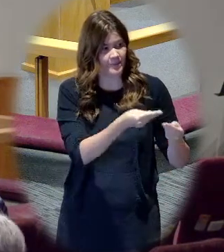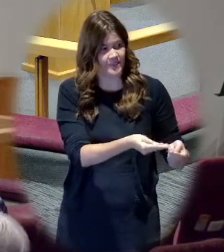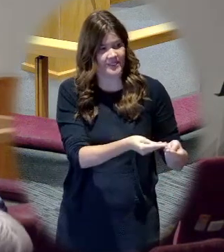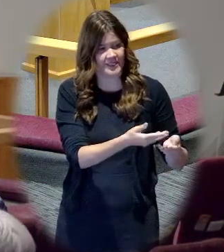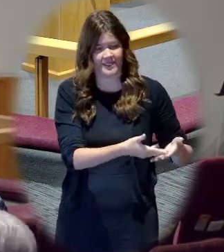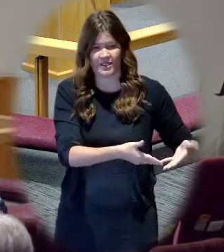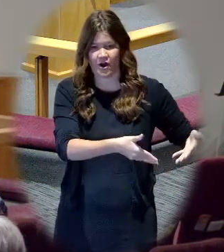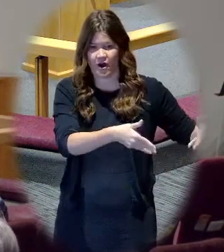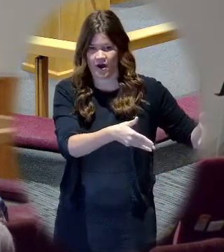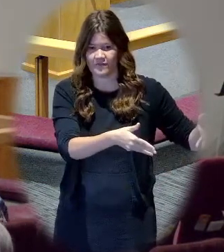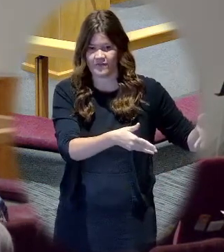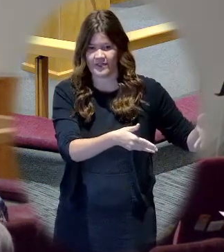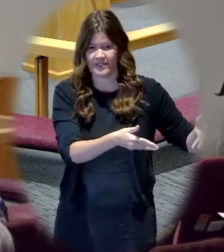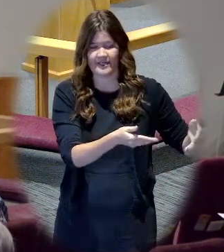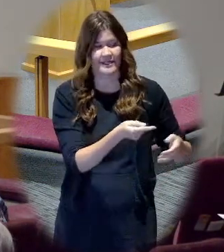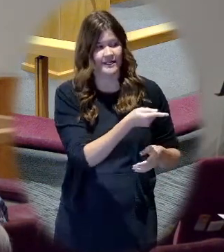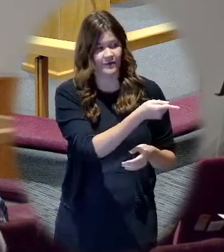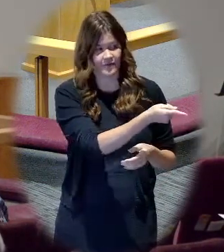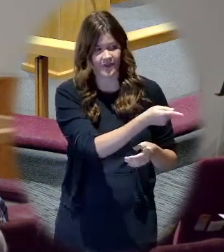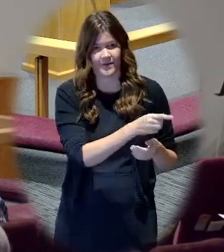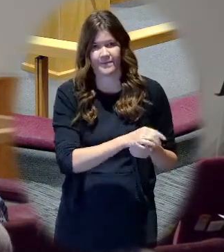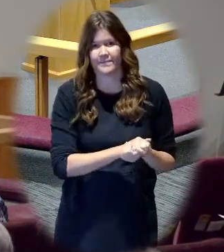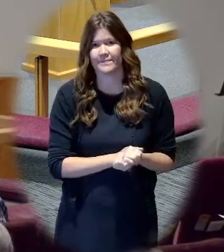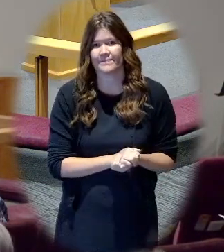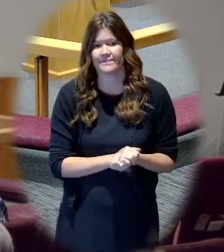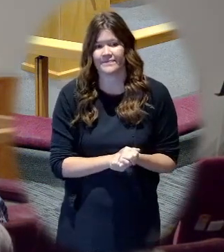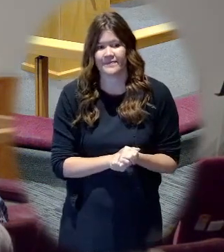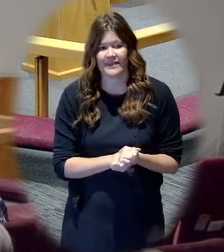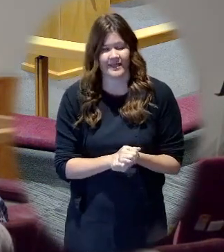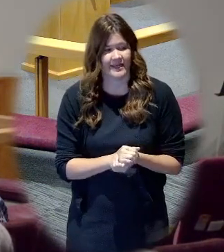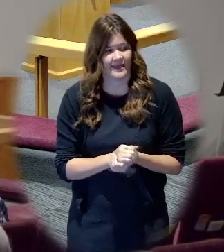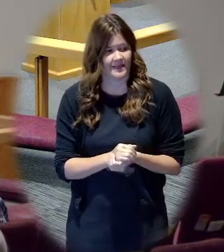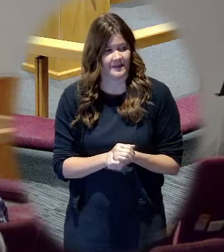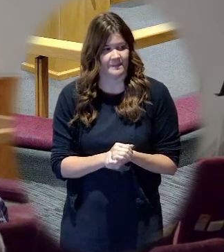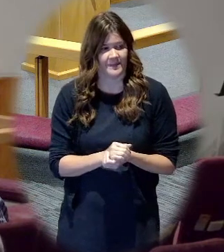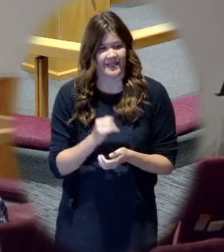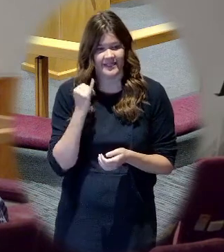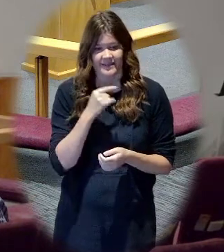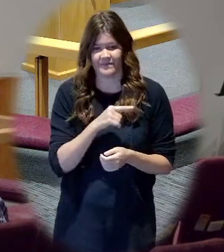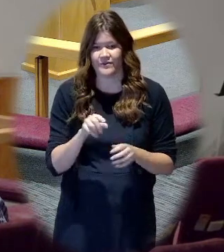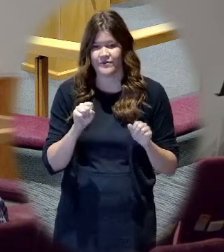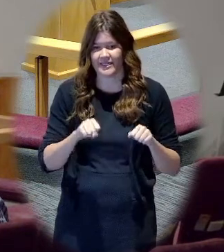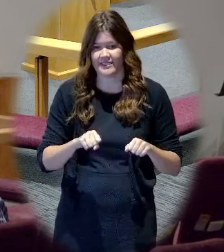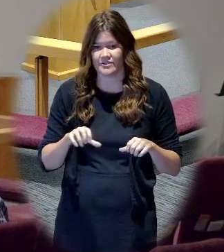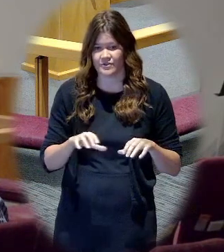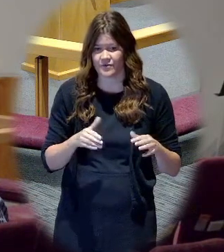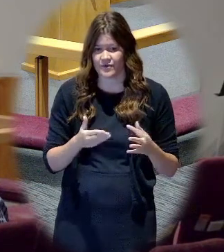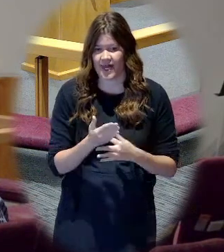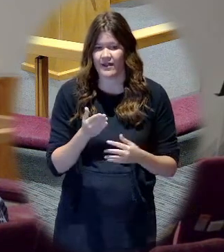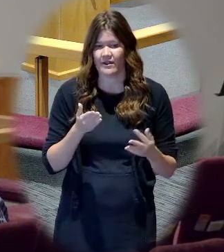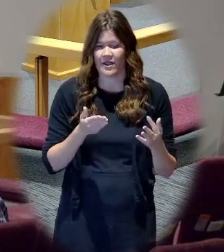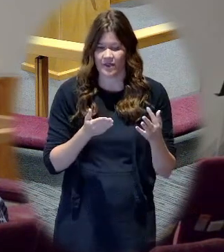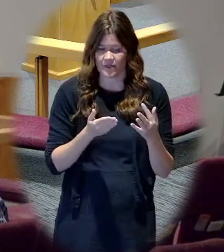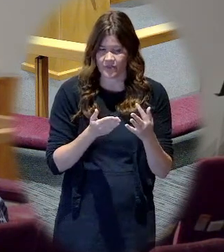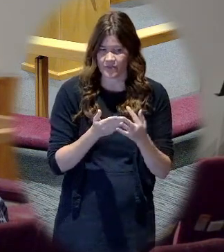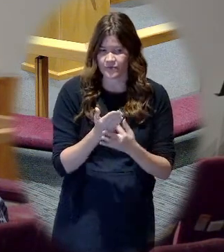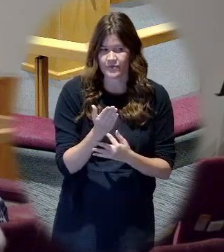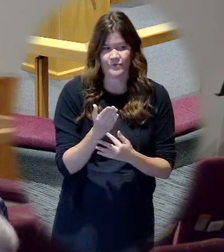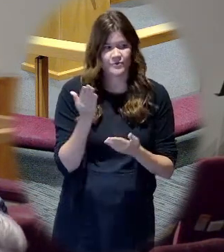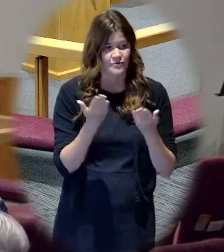a number of trays in the back, and if you get a chance, you could do that in the midst of the service or certainly at the